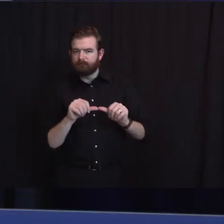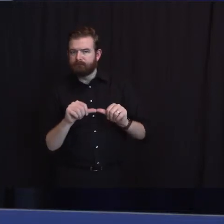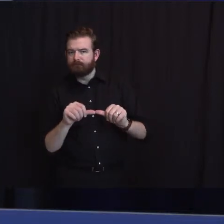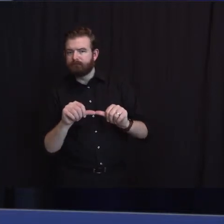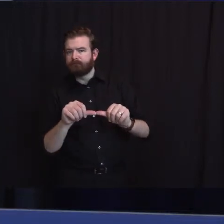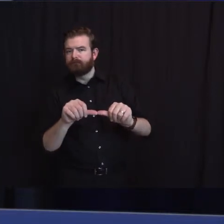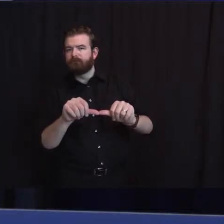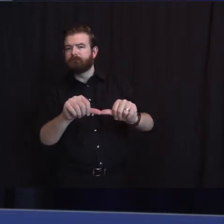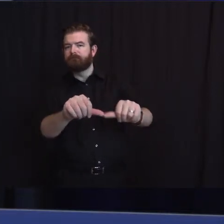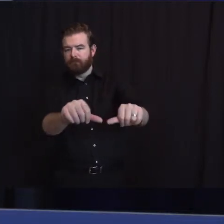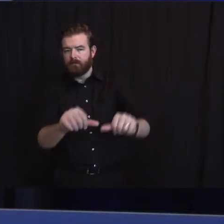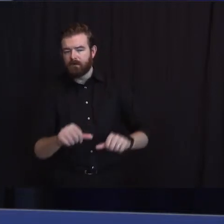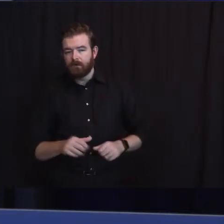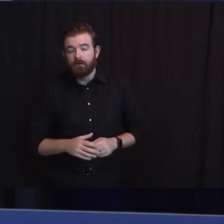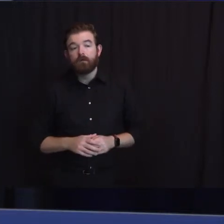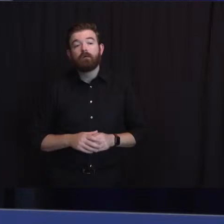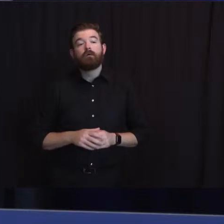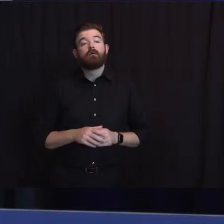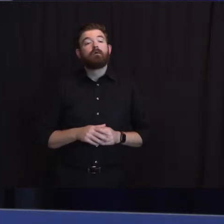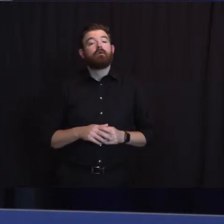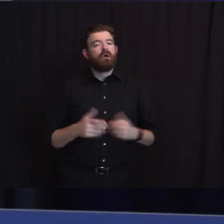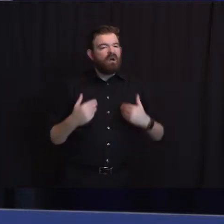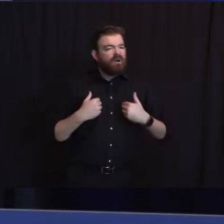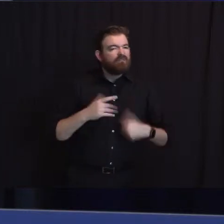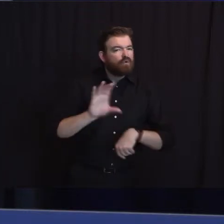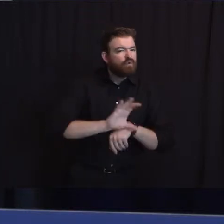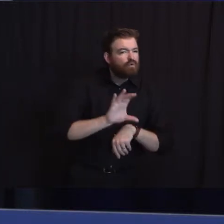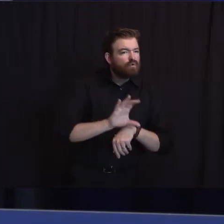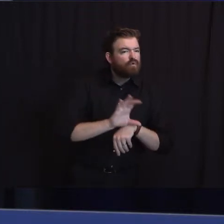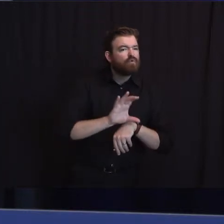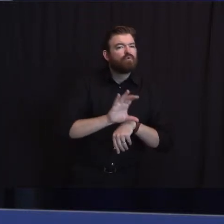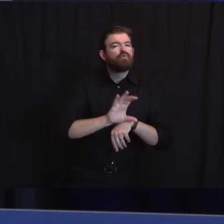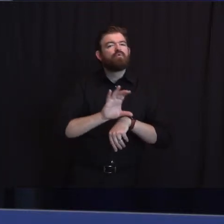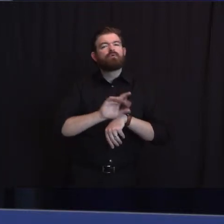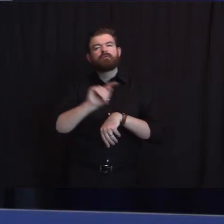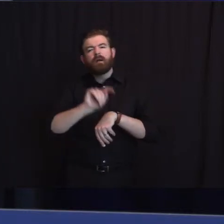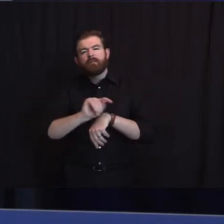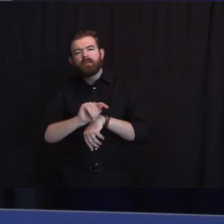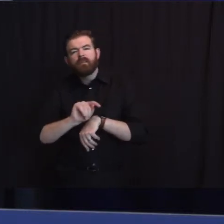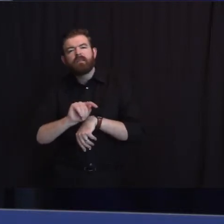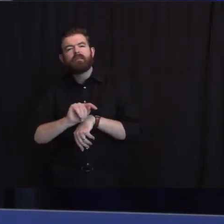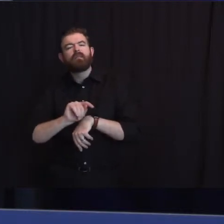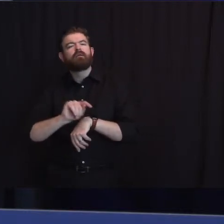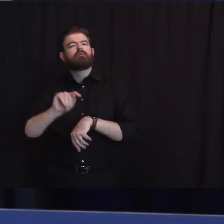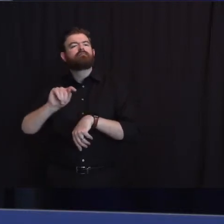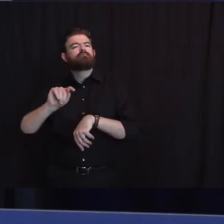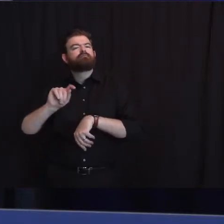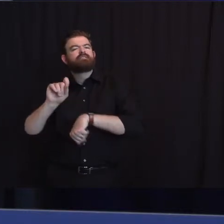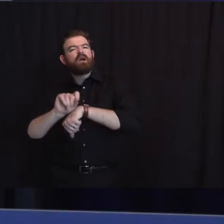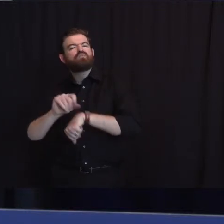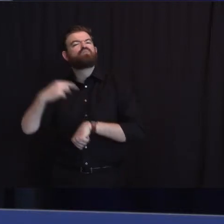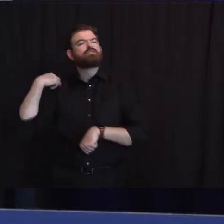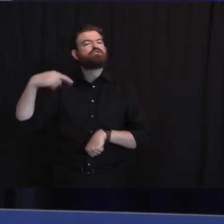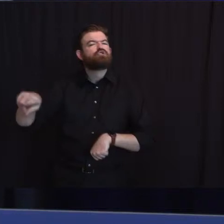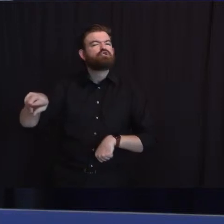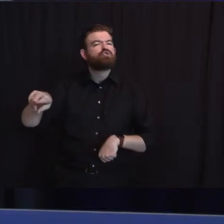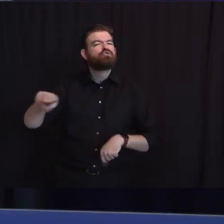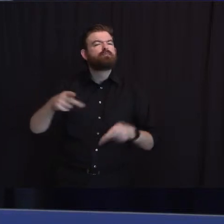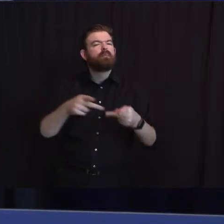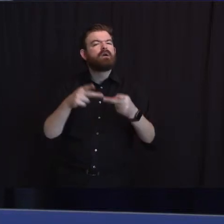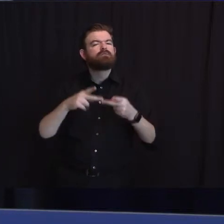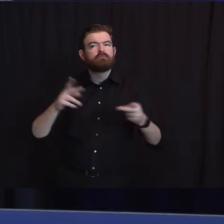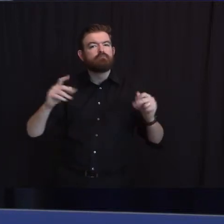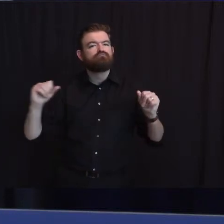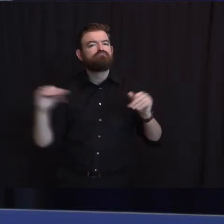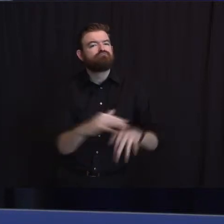Orange, Glen Rock, Newark, Pleasantville, Atlantic City, and Hightstown. Also, upcoming this